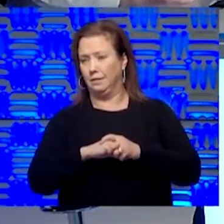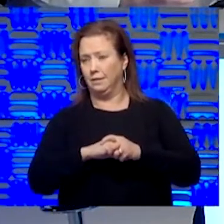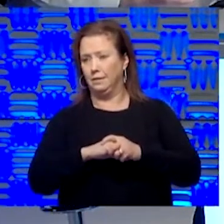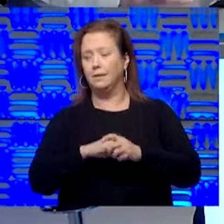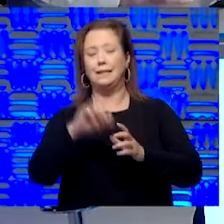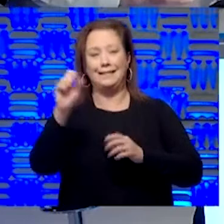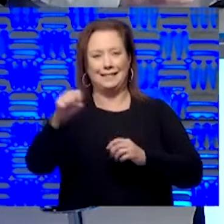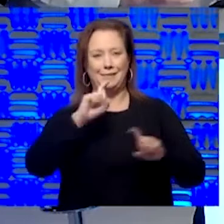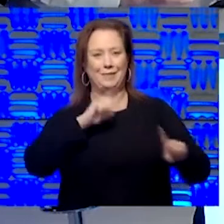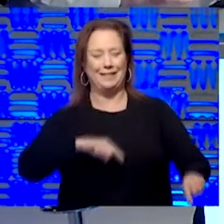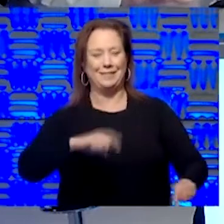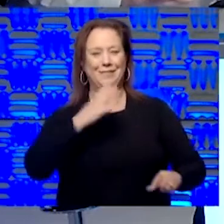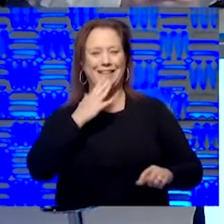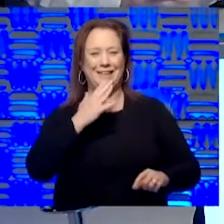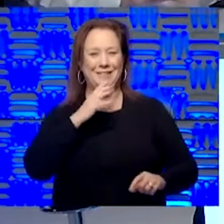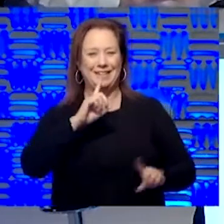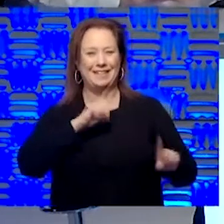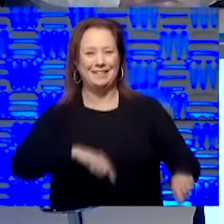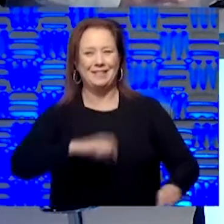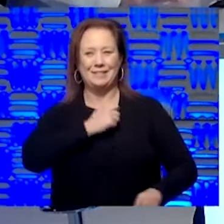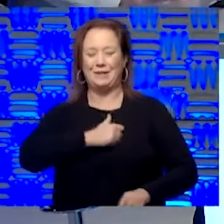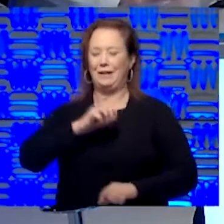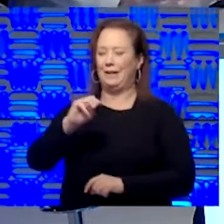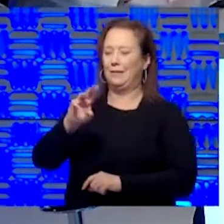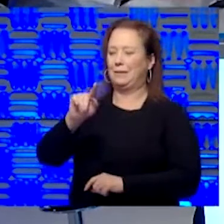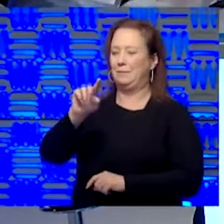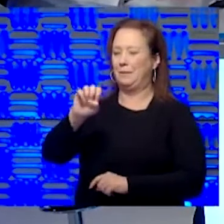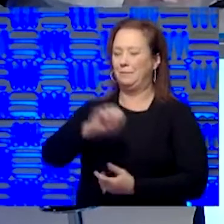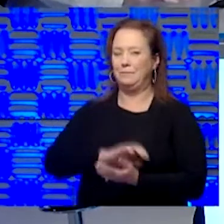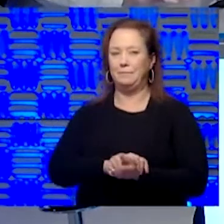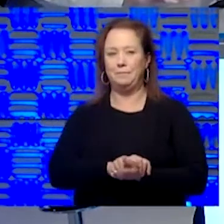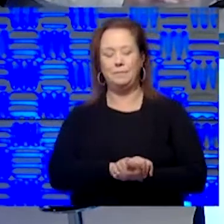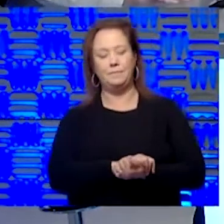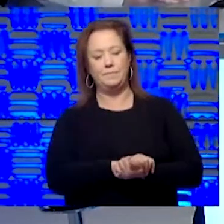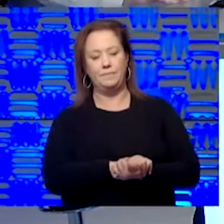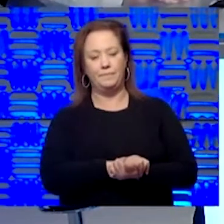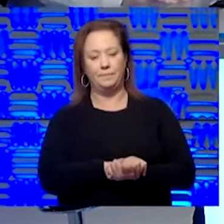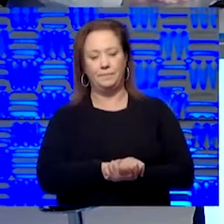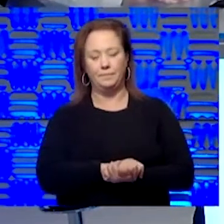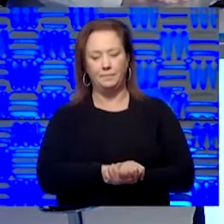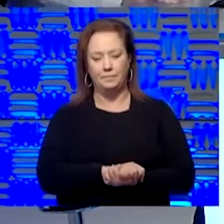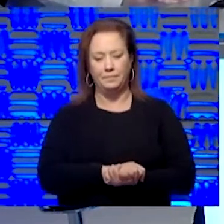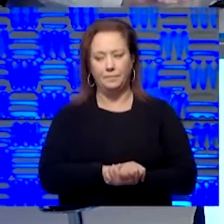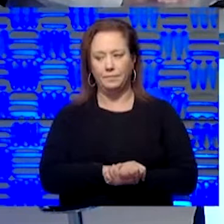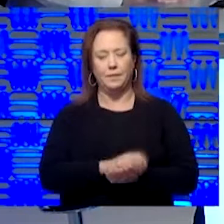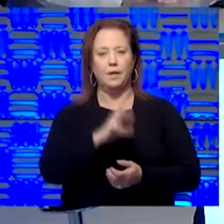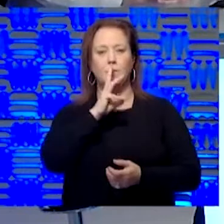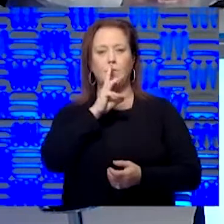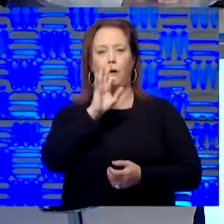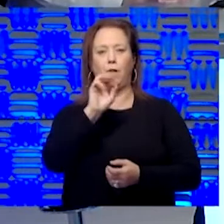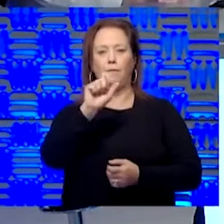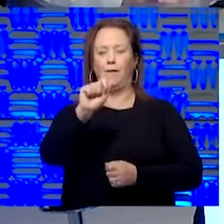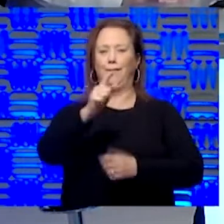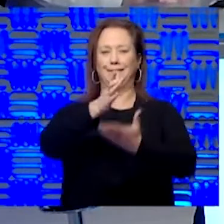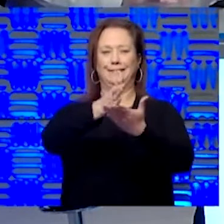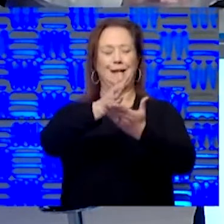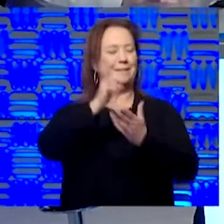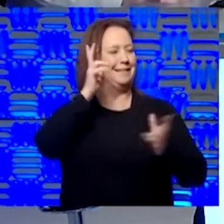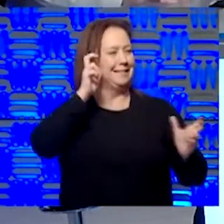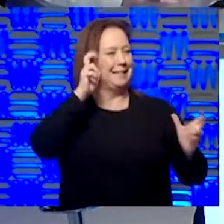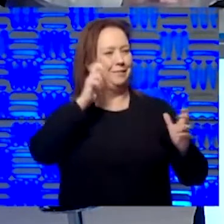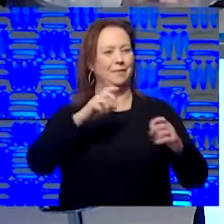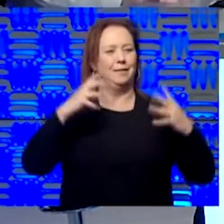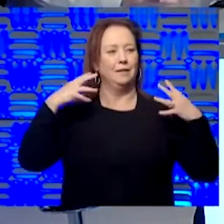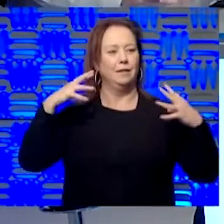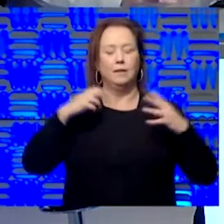Maybe Yes, you did. Okay, Thank great. you. Thanks. Sorry, I was on mute. No, that's all right. Next question. The waterfall ended. That's good. Good